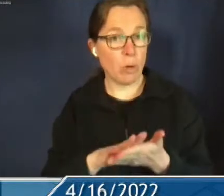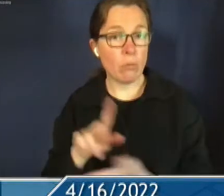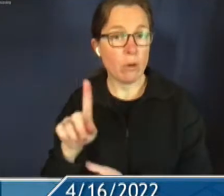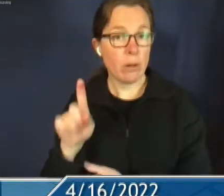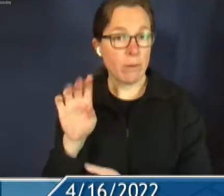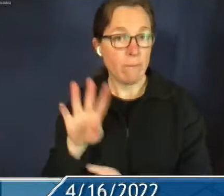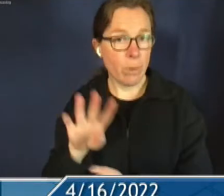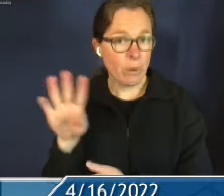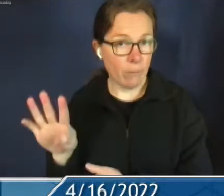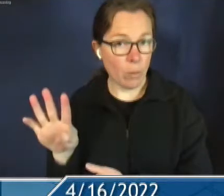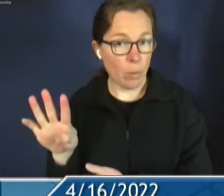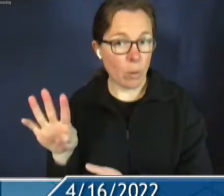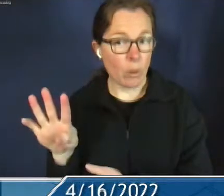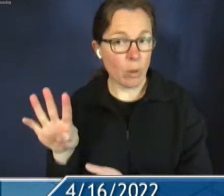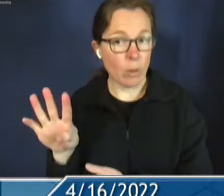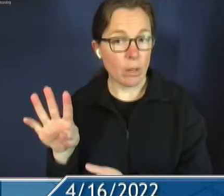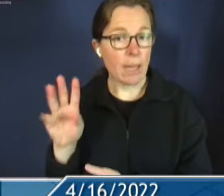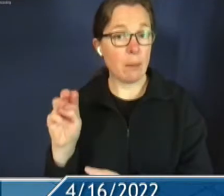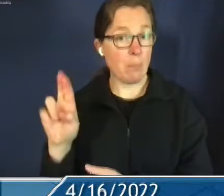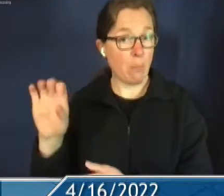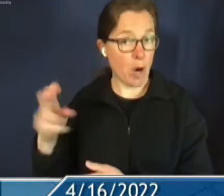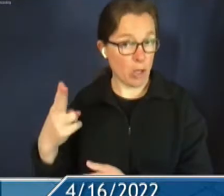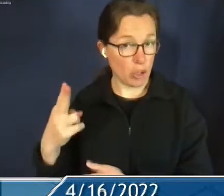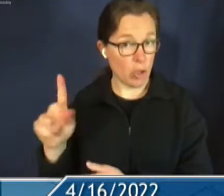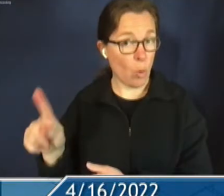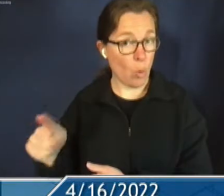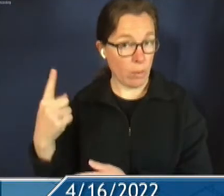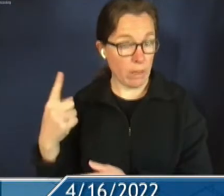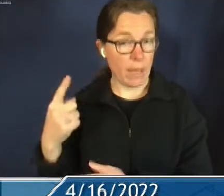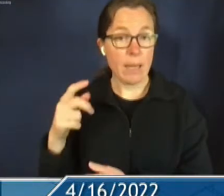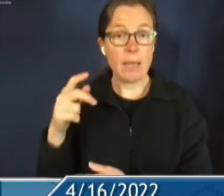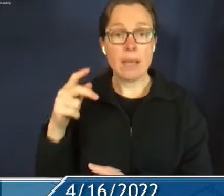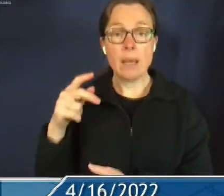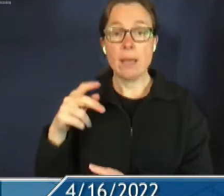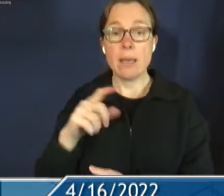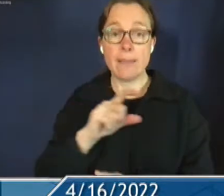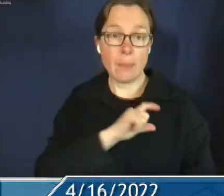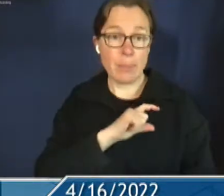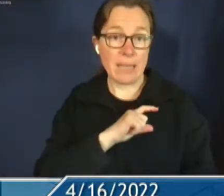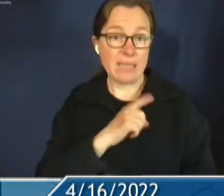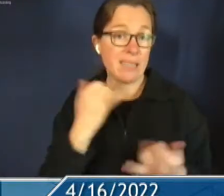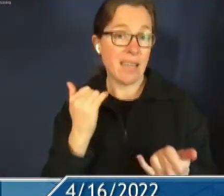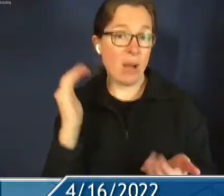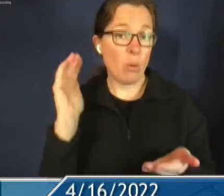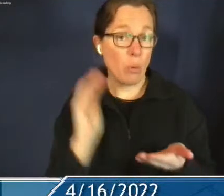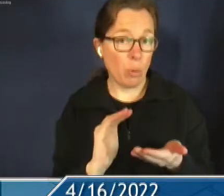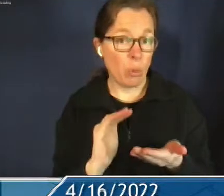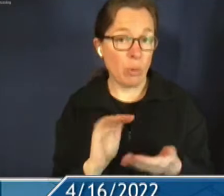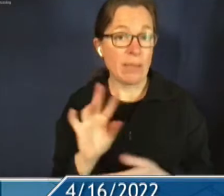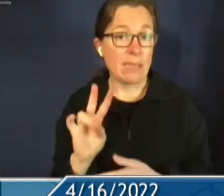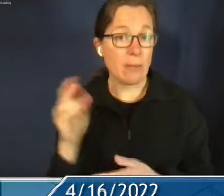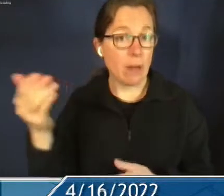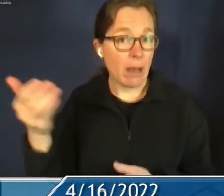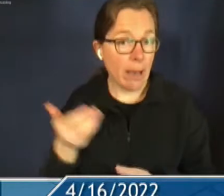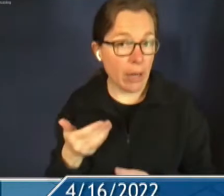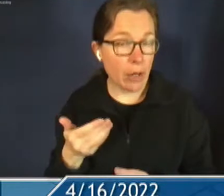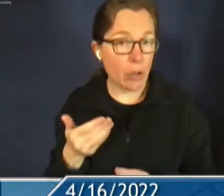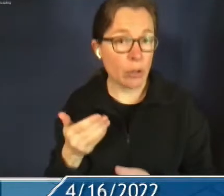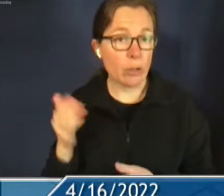of them was in March alone. The Portland Police Bureau is down to a historic low of about 780 sworn